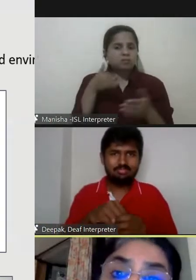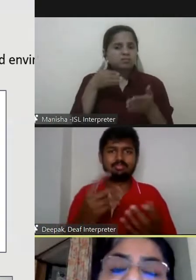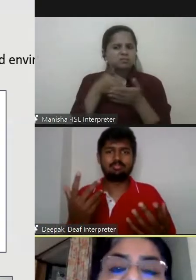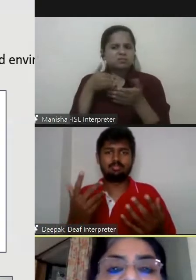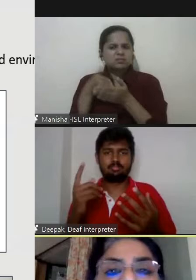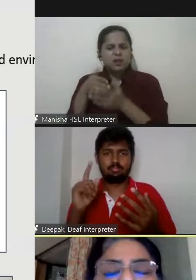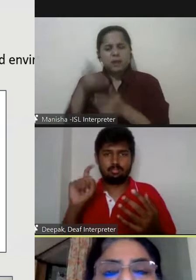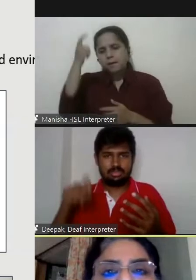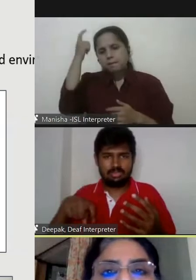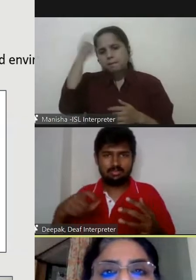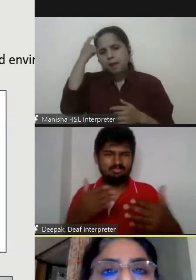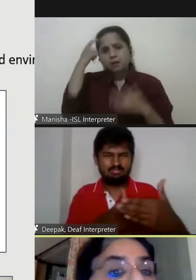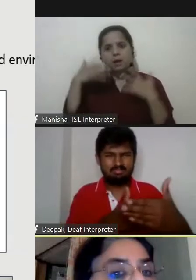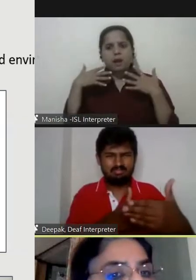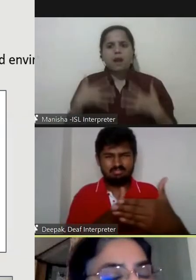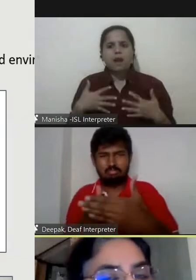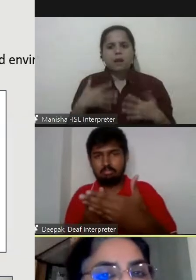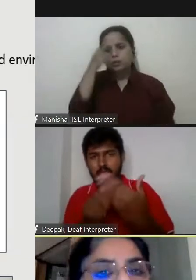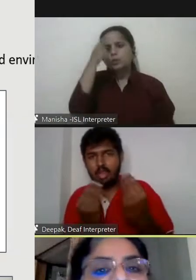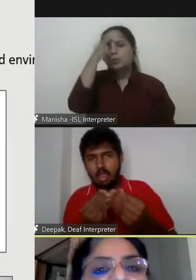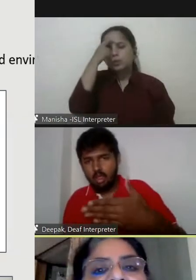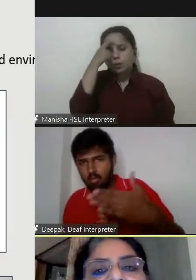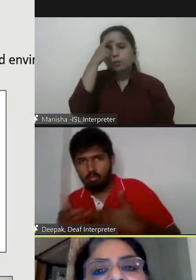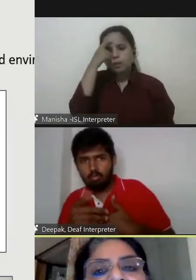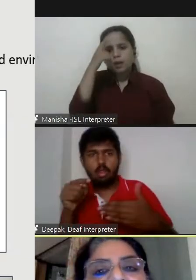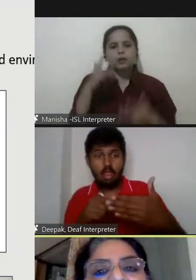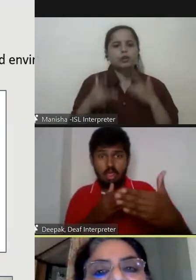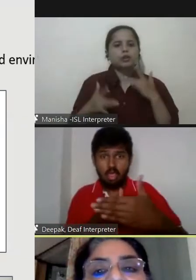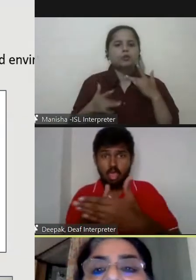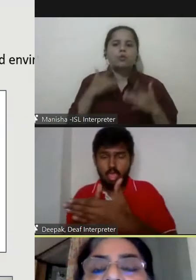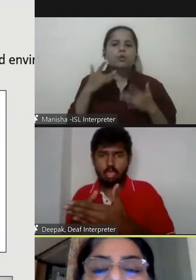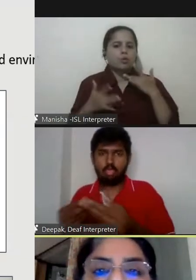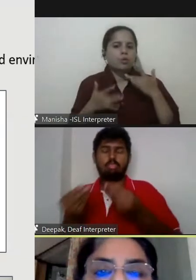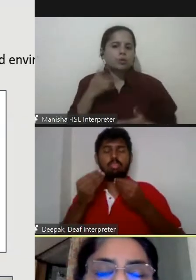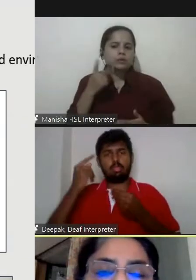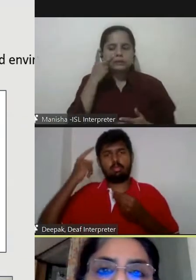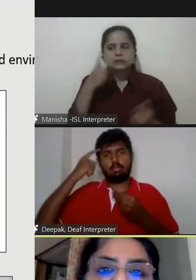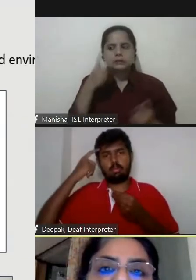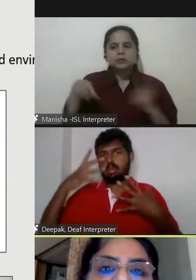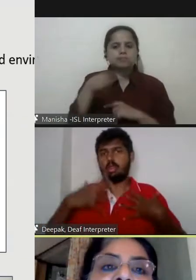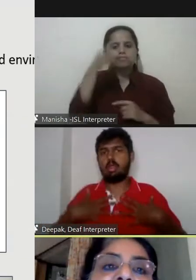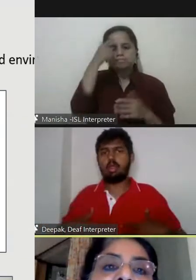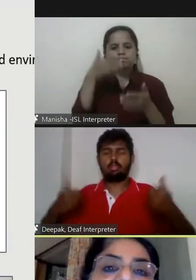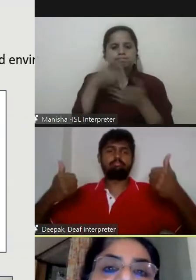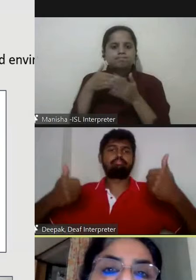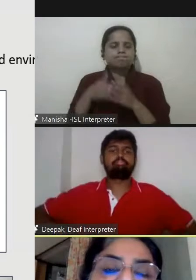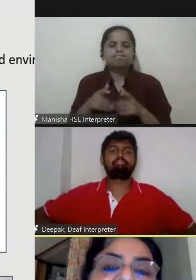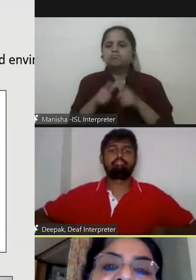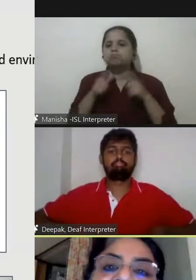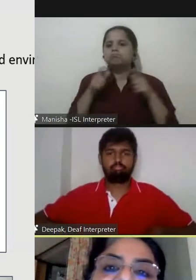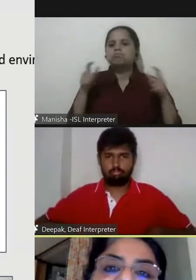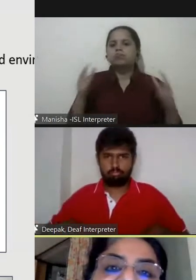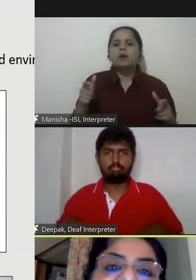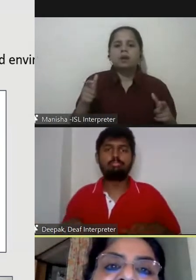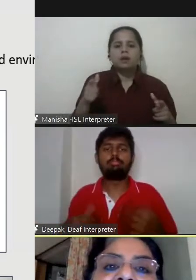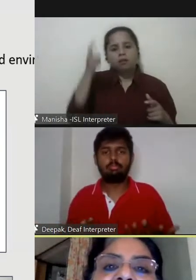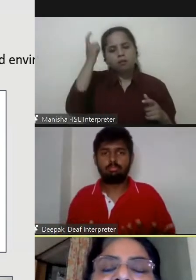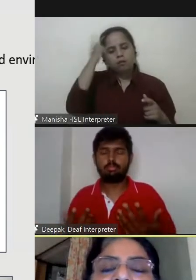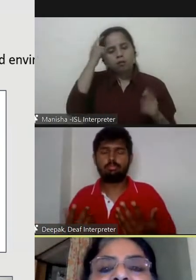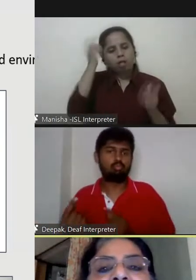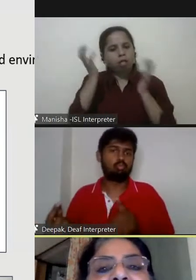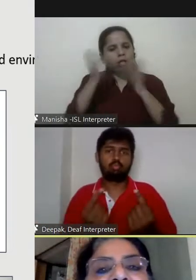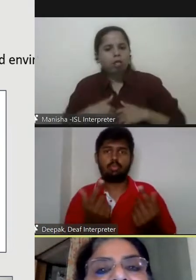mental health aspect of it, the emotional aspect of it is very, very big. The mental and